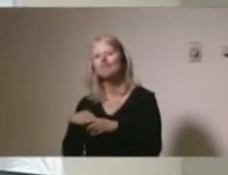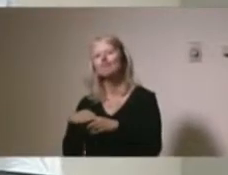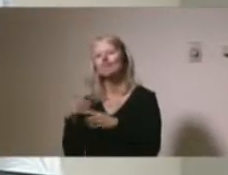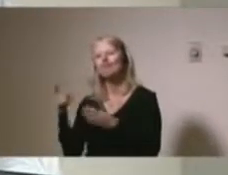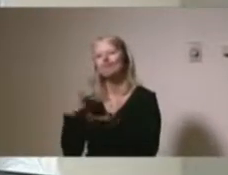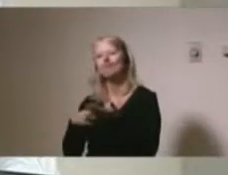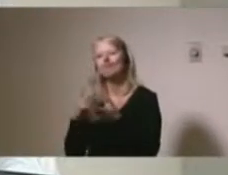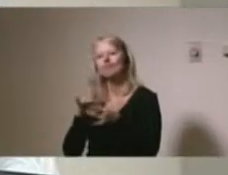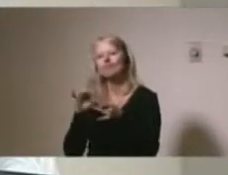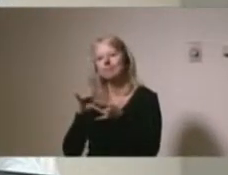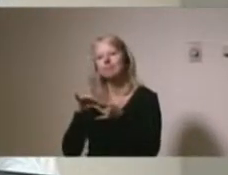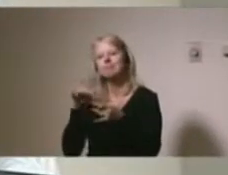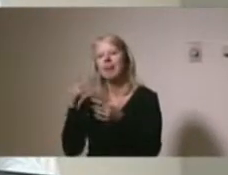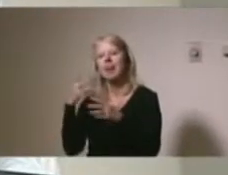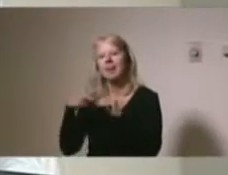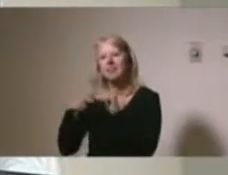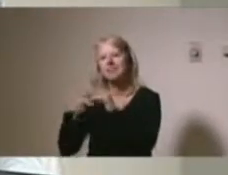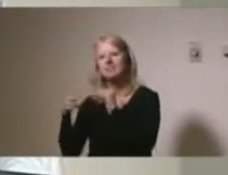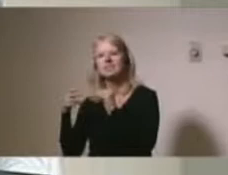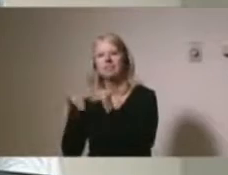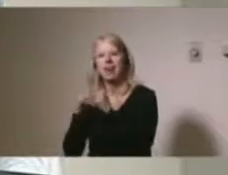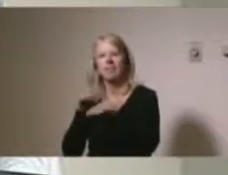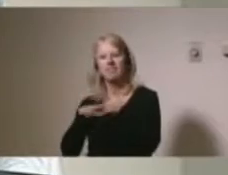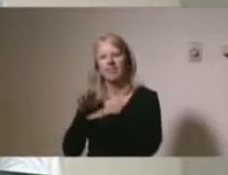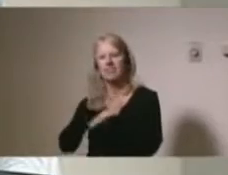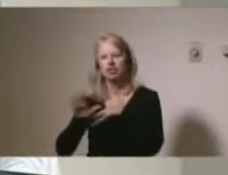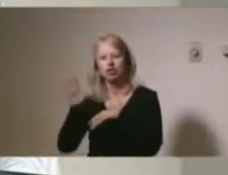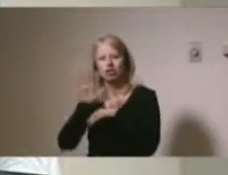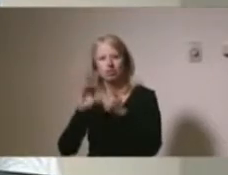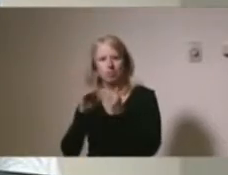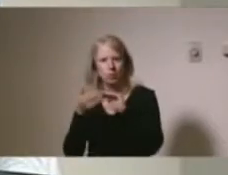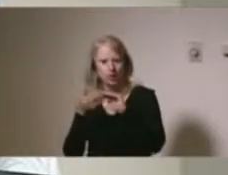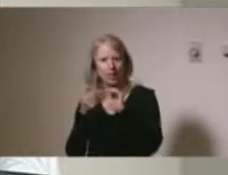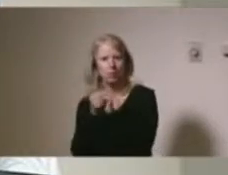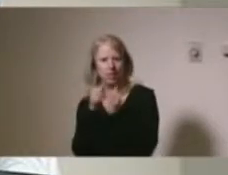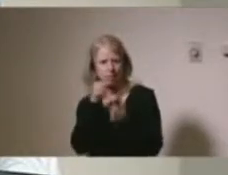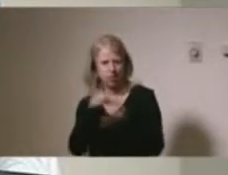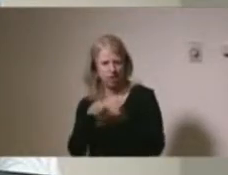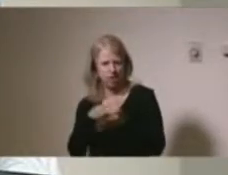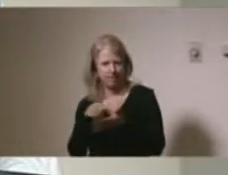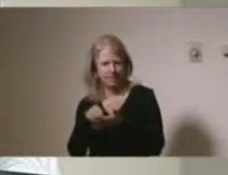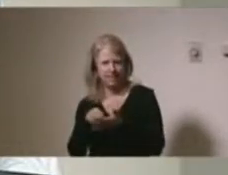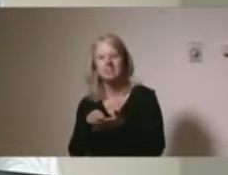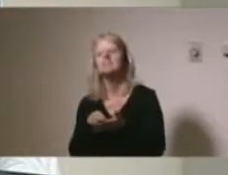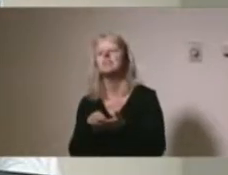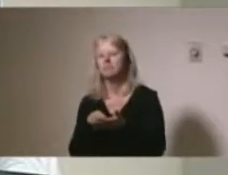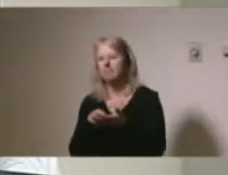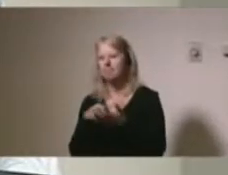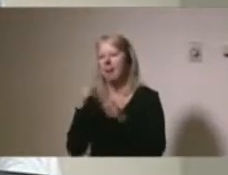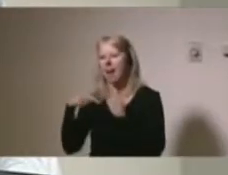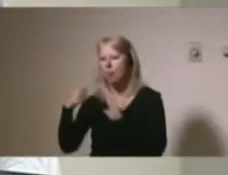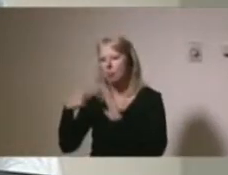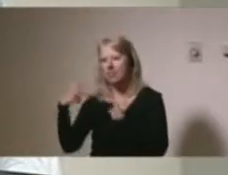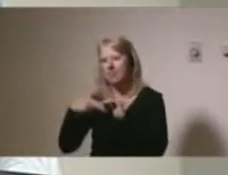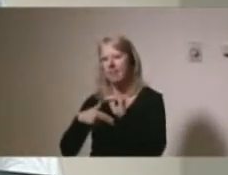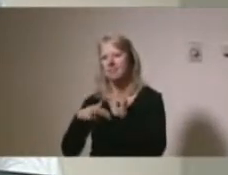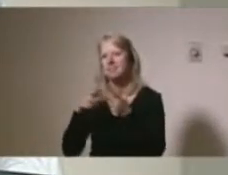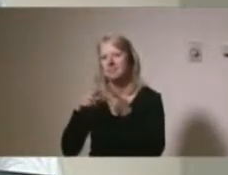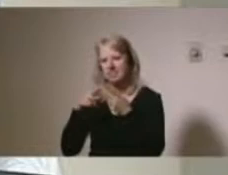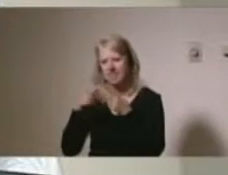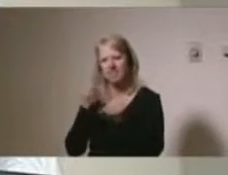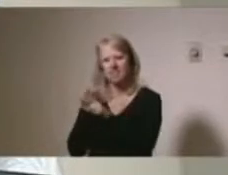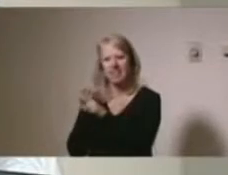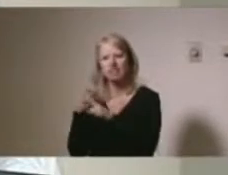bit about the cuts and what's going on inside of her community with the post office and how the hours are being cut and the effect on a